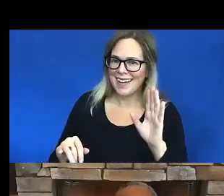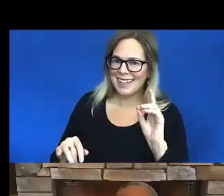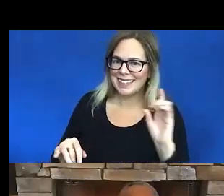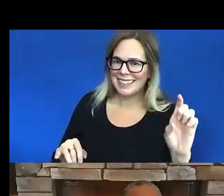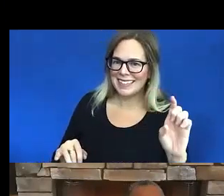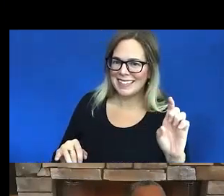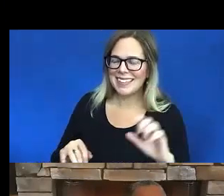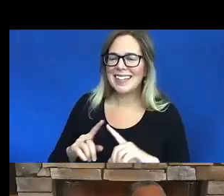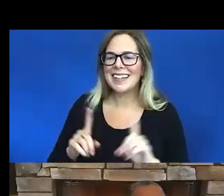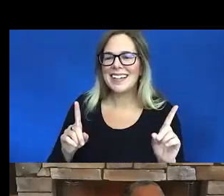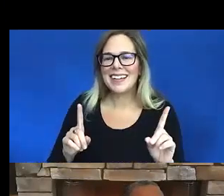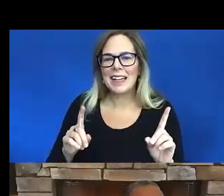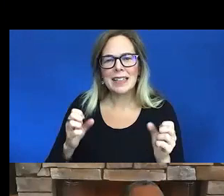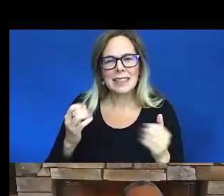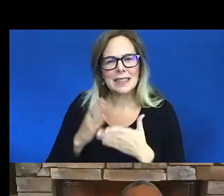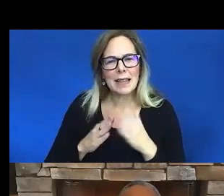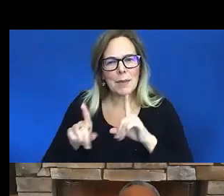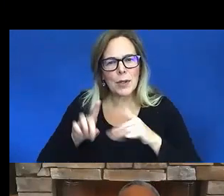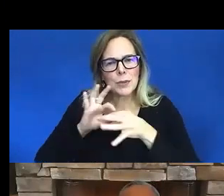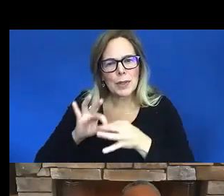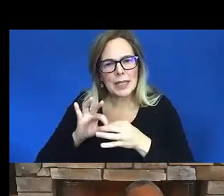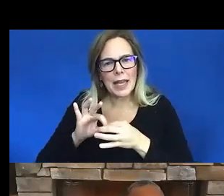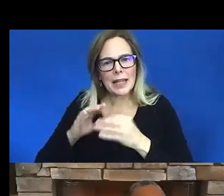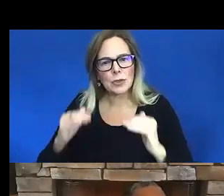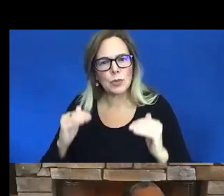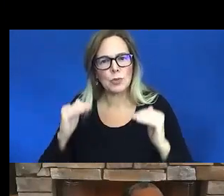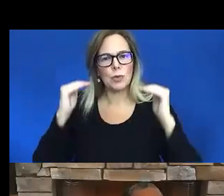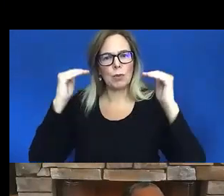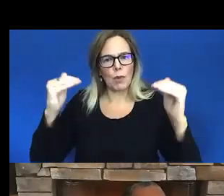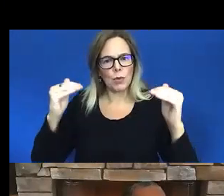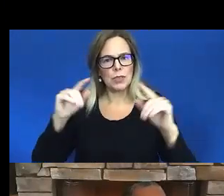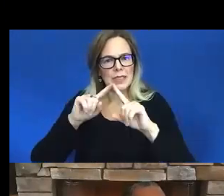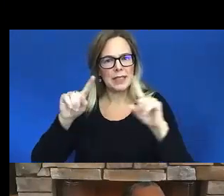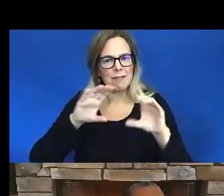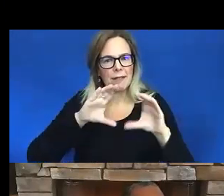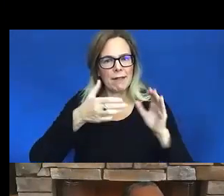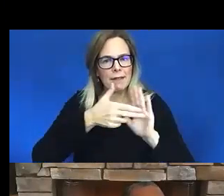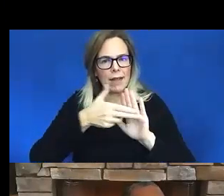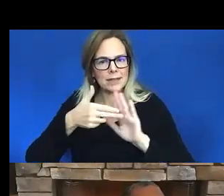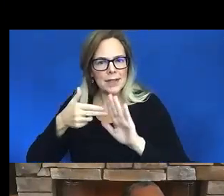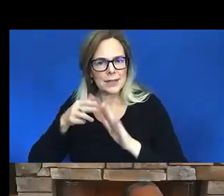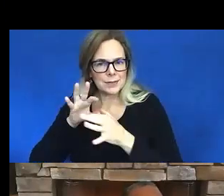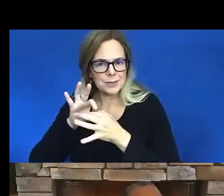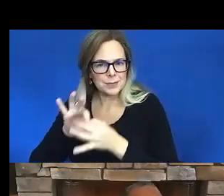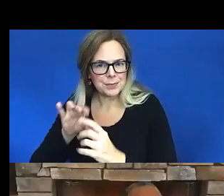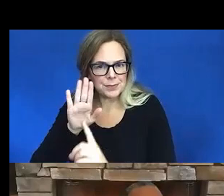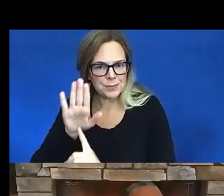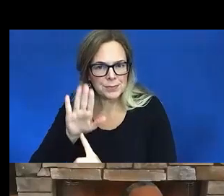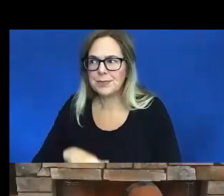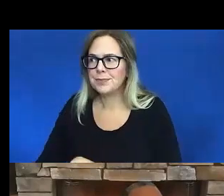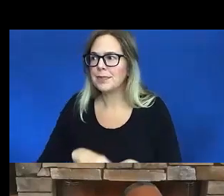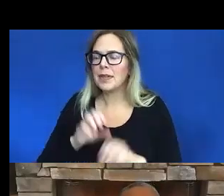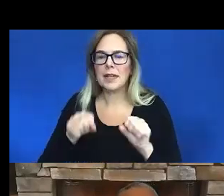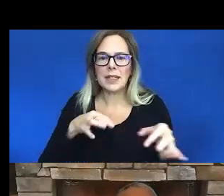questions about promotions and reclassifications for you. The first one, though, is can you explain what a career